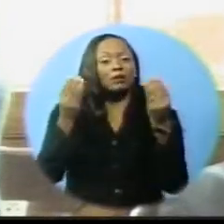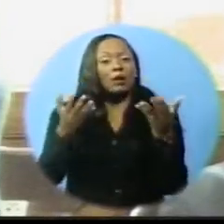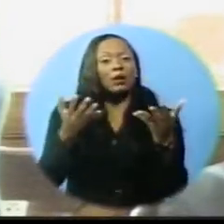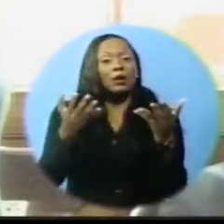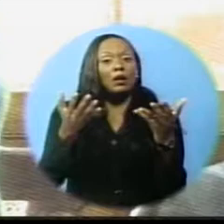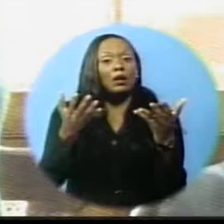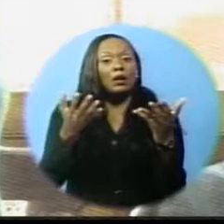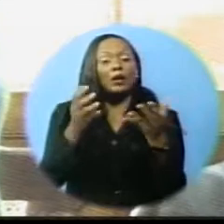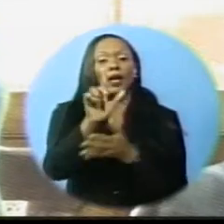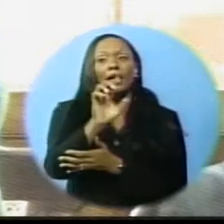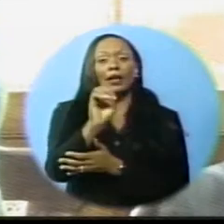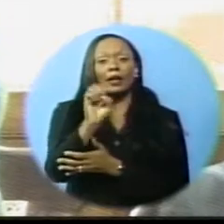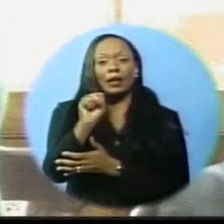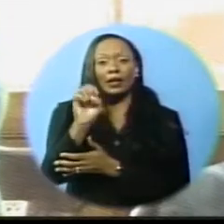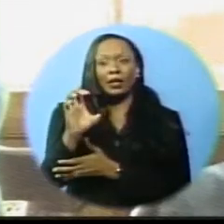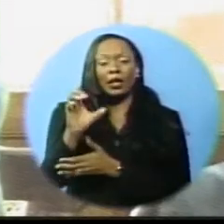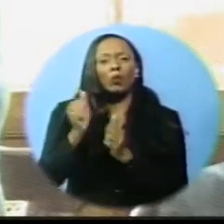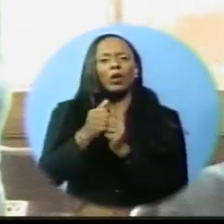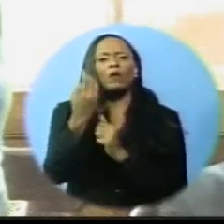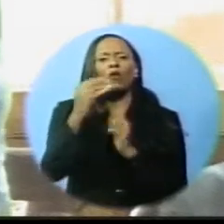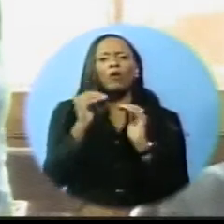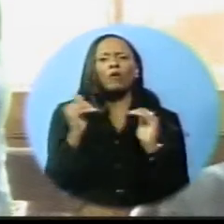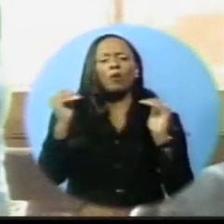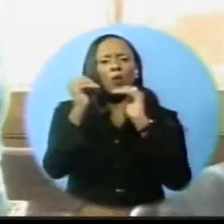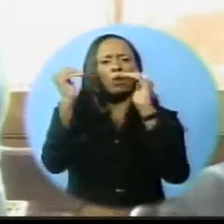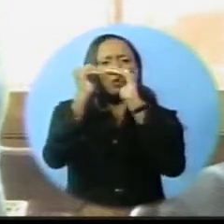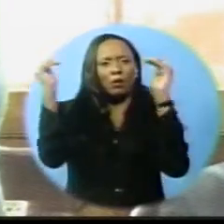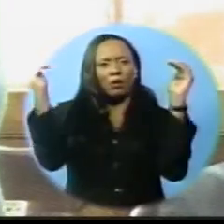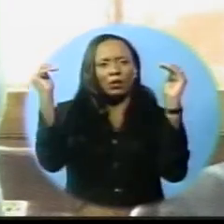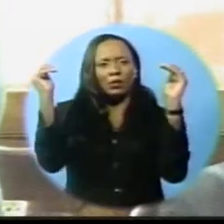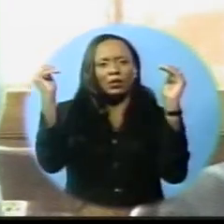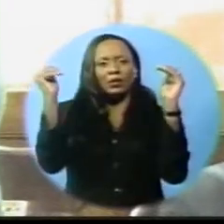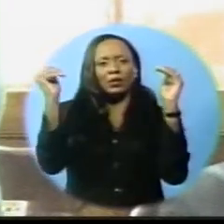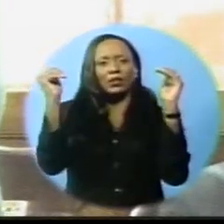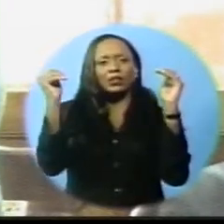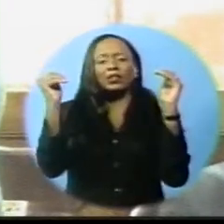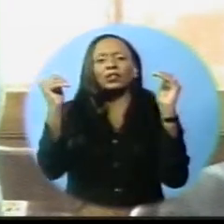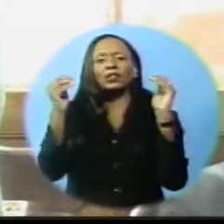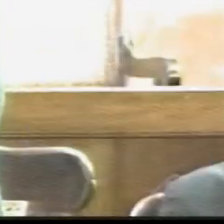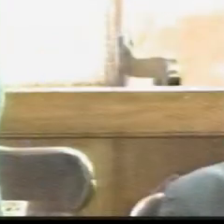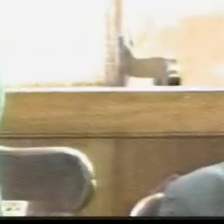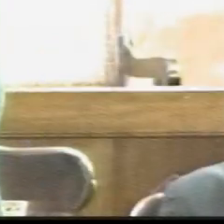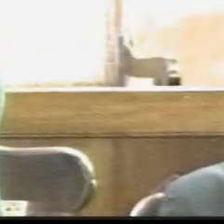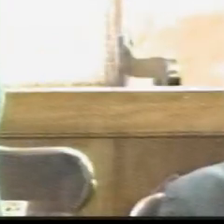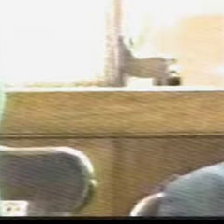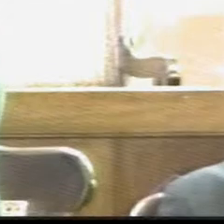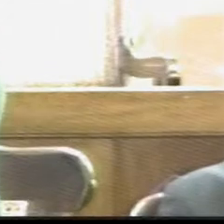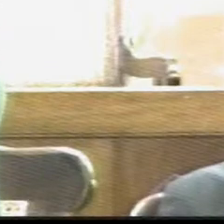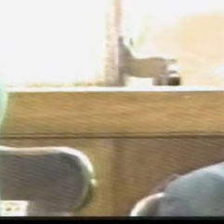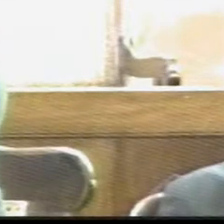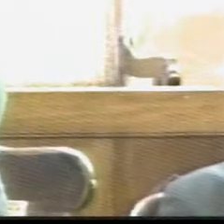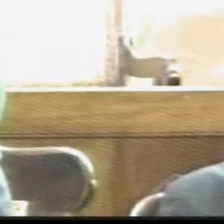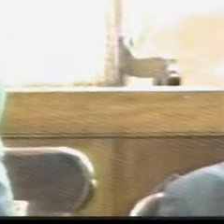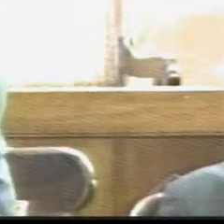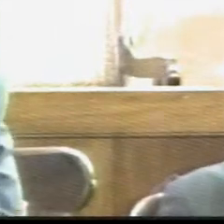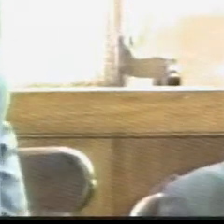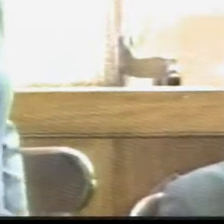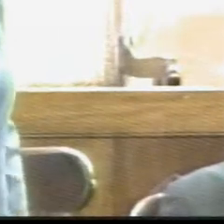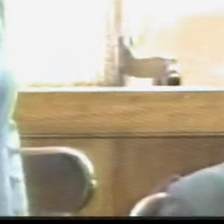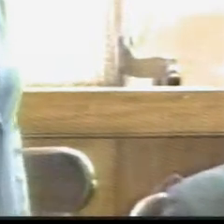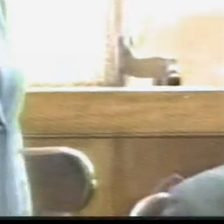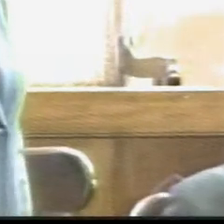the ECSL with 4 floors, totaling 73,000 square feet of lettable A-class commercial